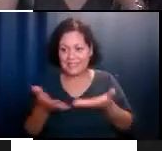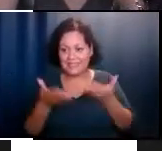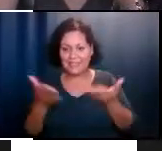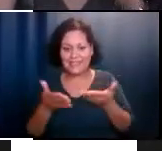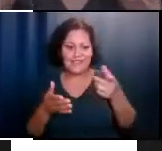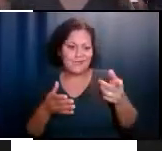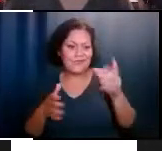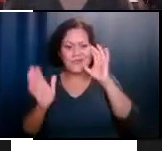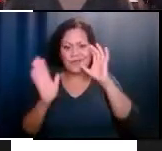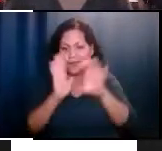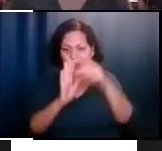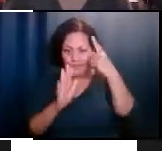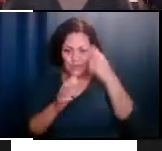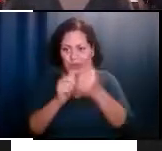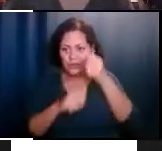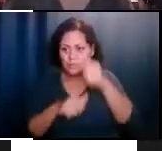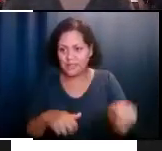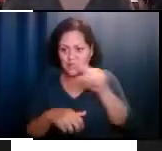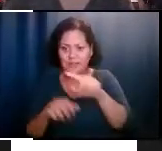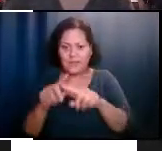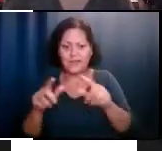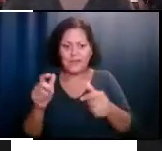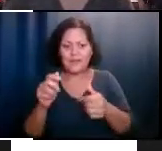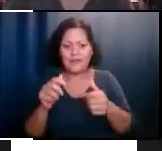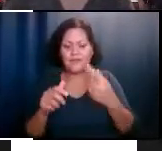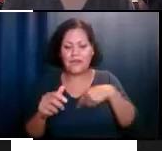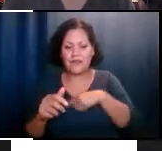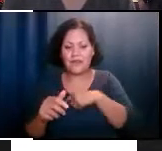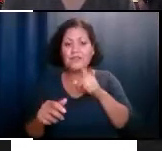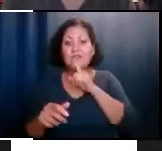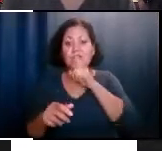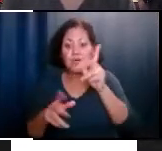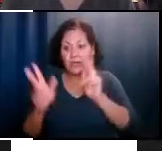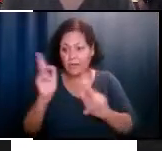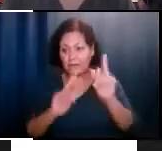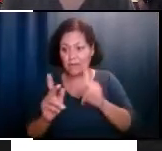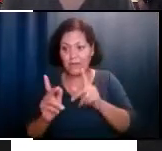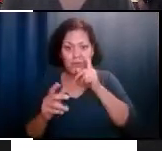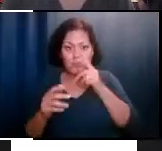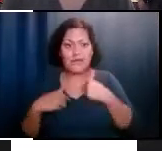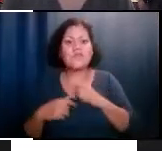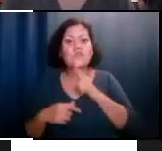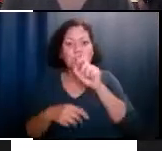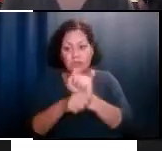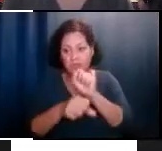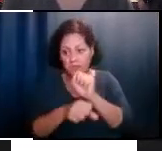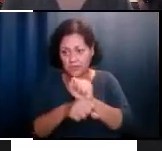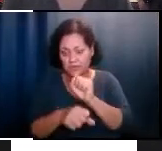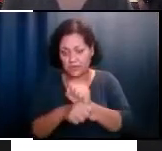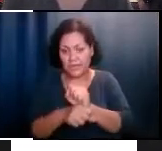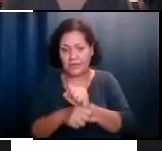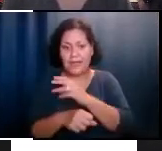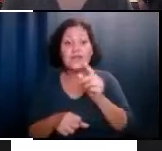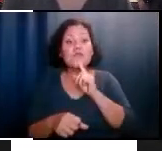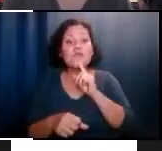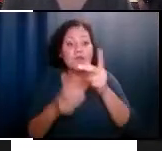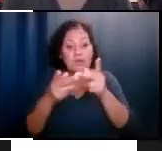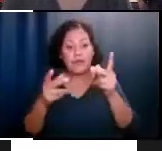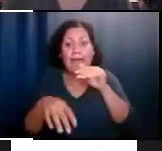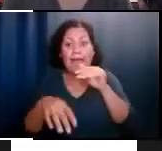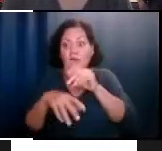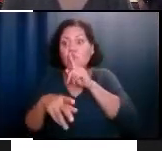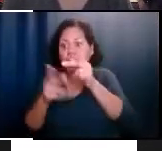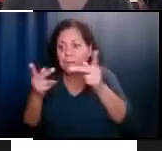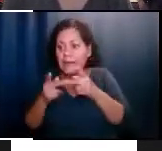pictures for most of you guys, but for us, these are like real people who have real jobs at real places